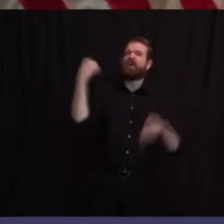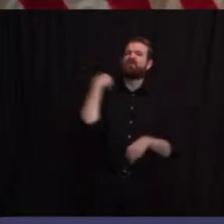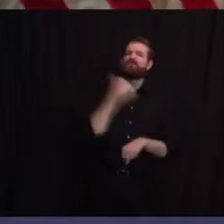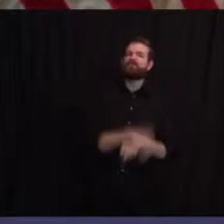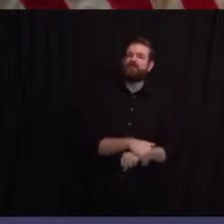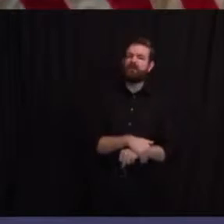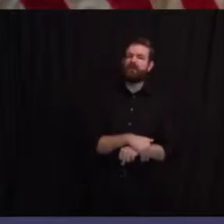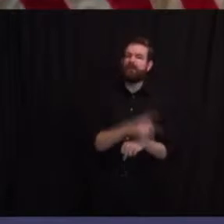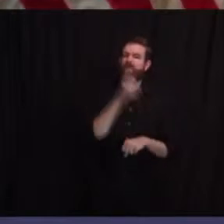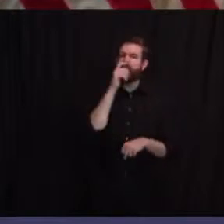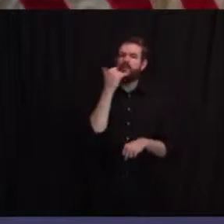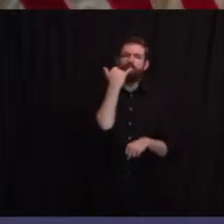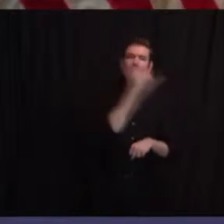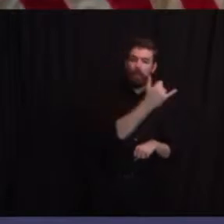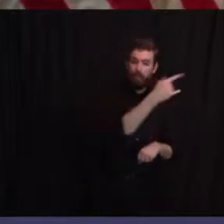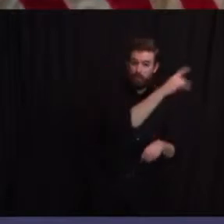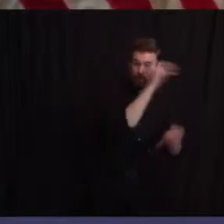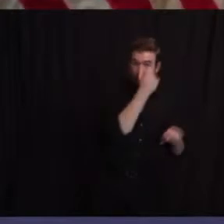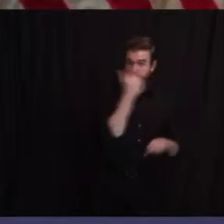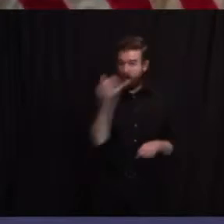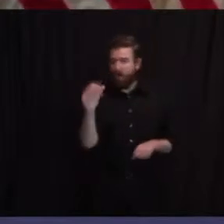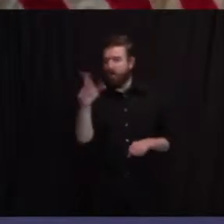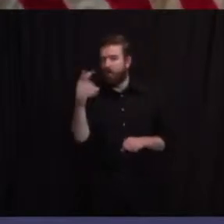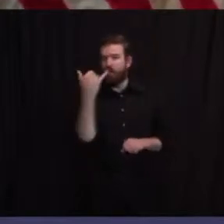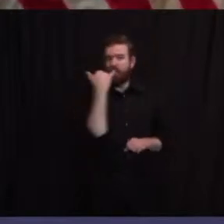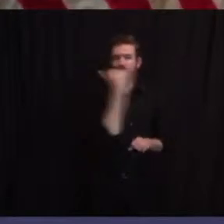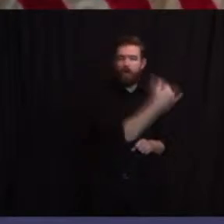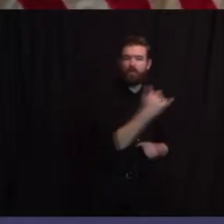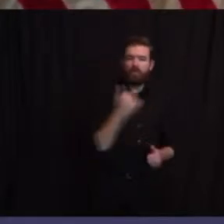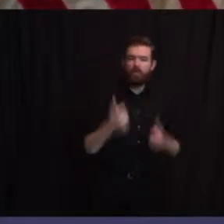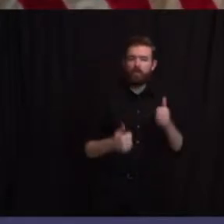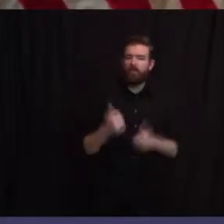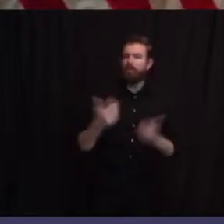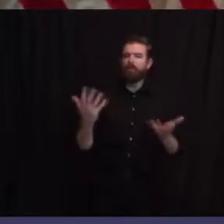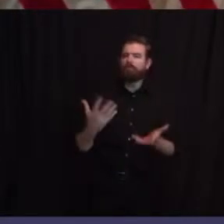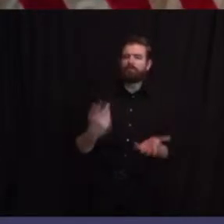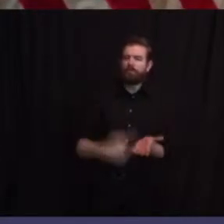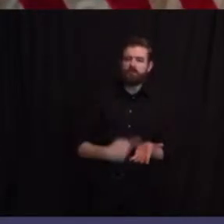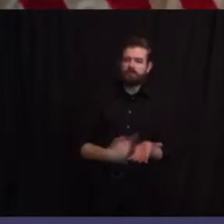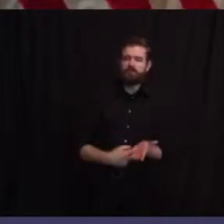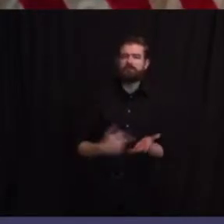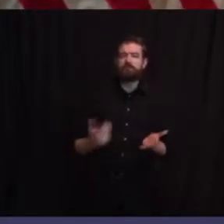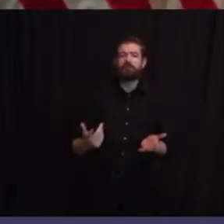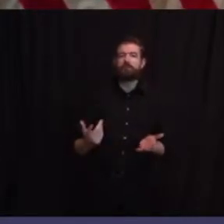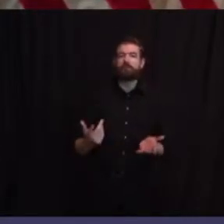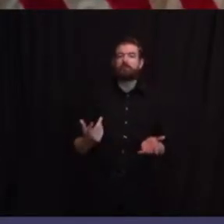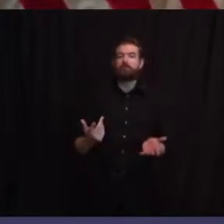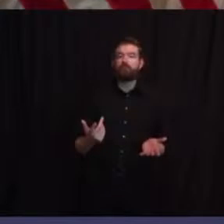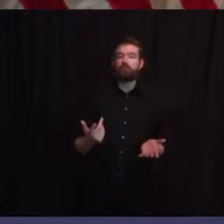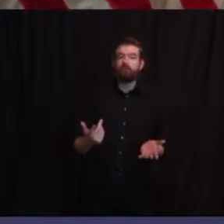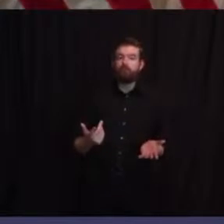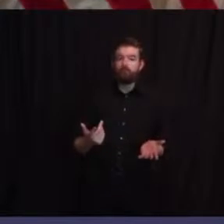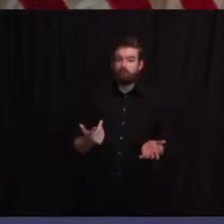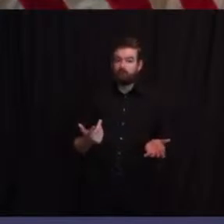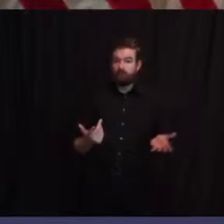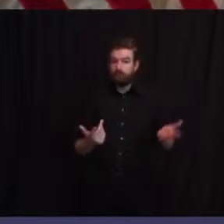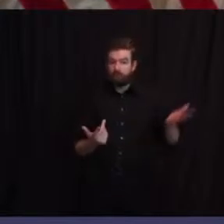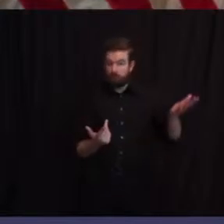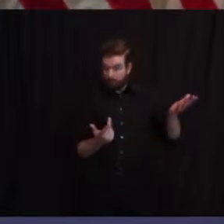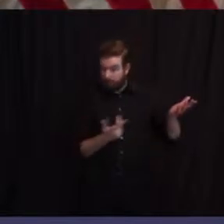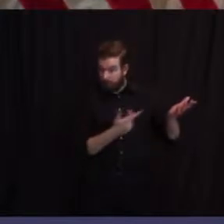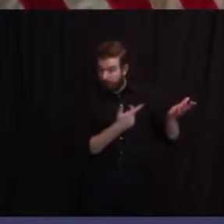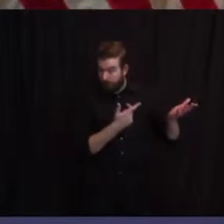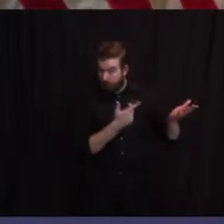federal cash grants to states for budget shortfalls? Thank you. The call